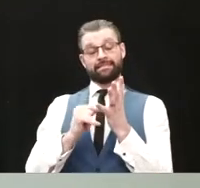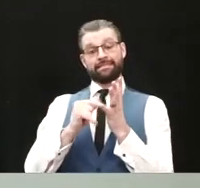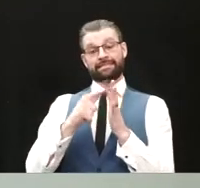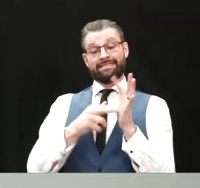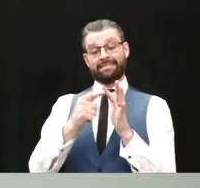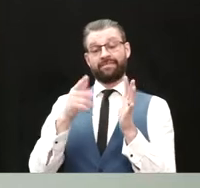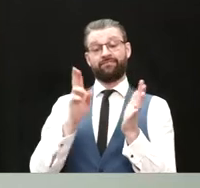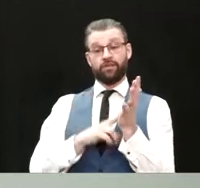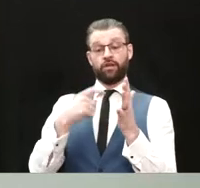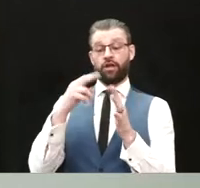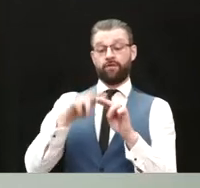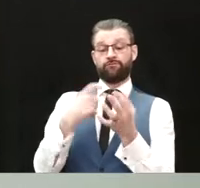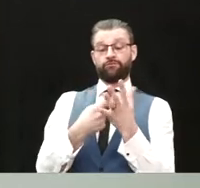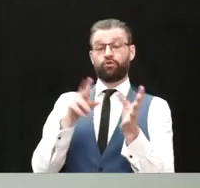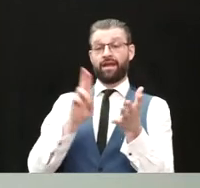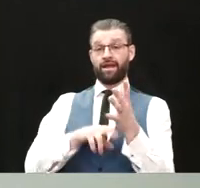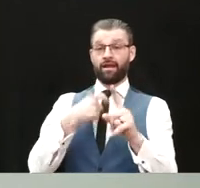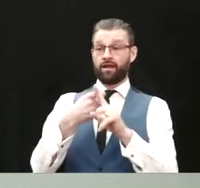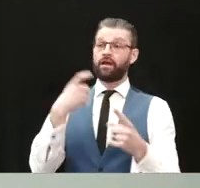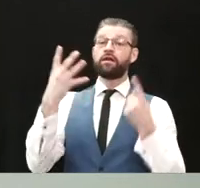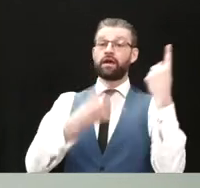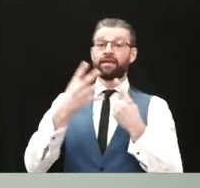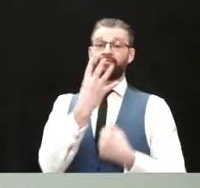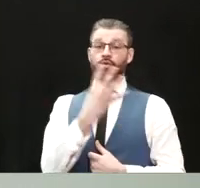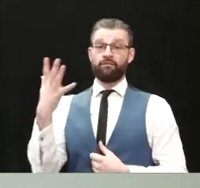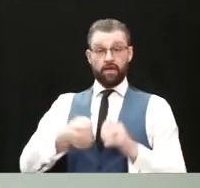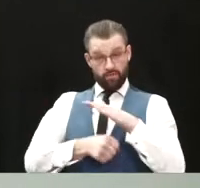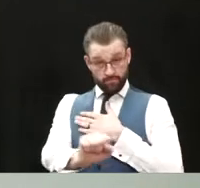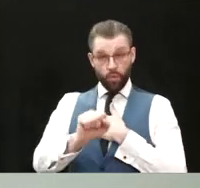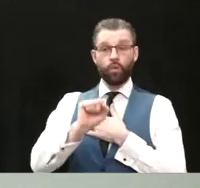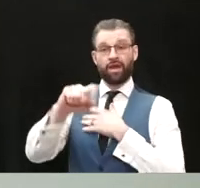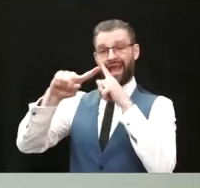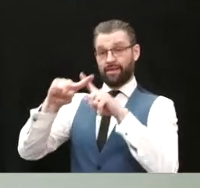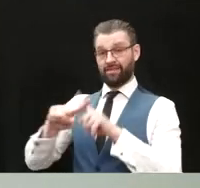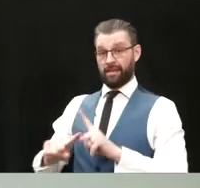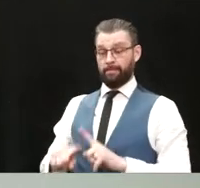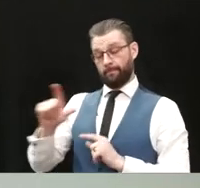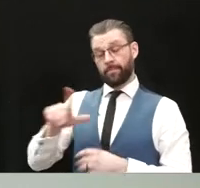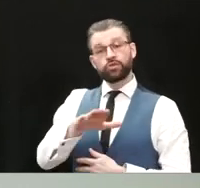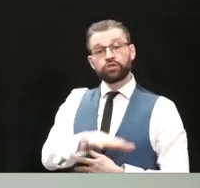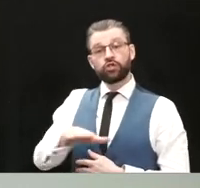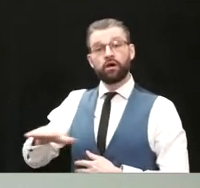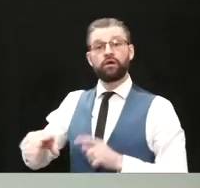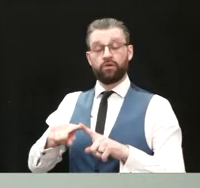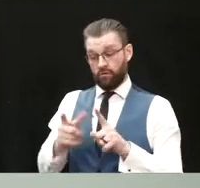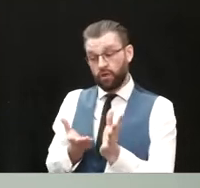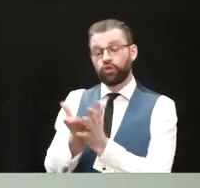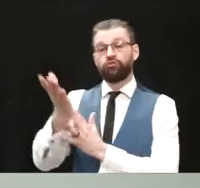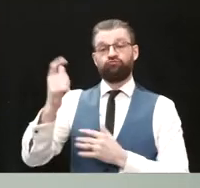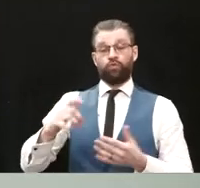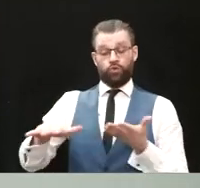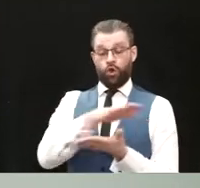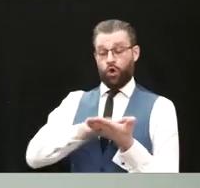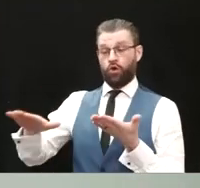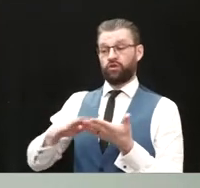in 1935 in Amsterdam. He was a child during the Holocaust. He shares his